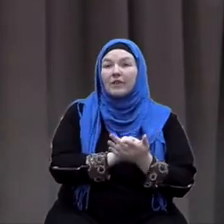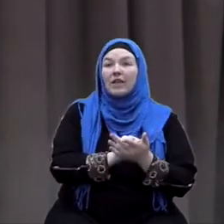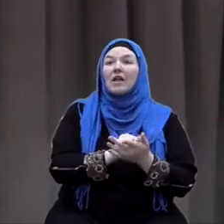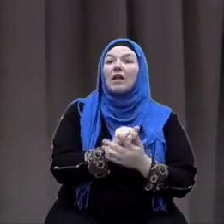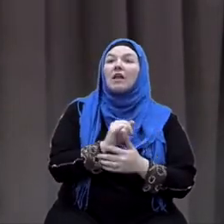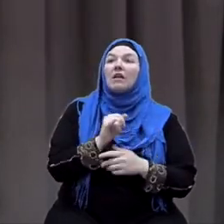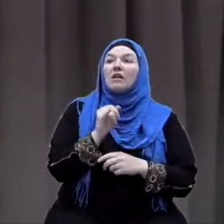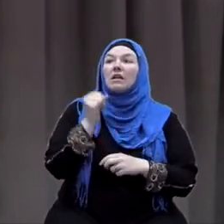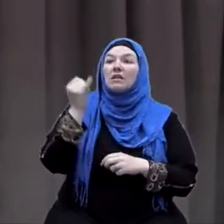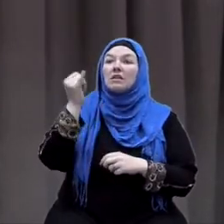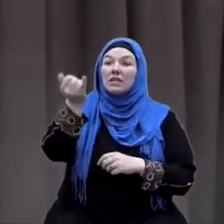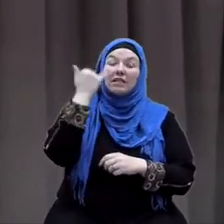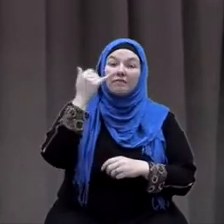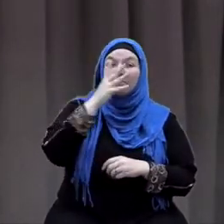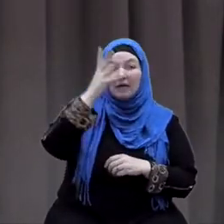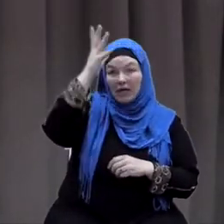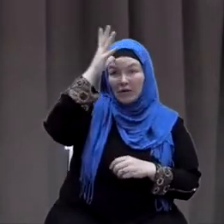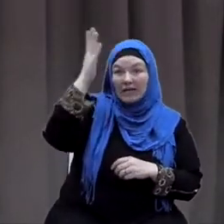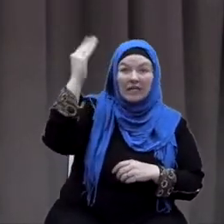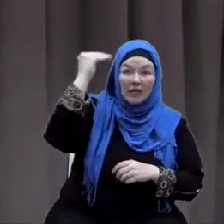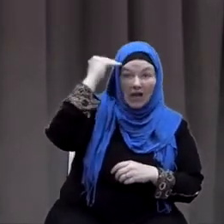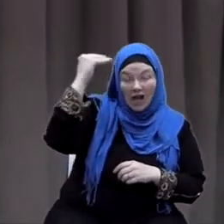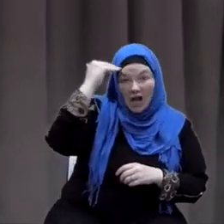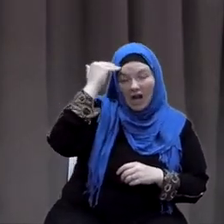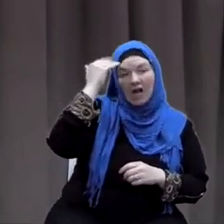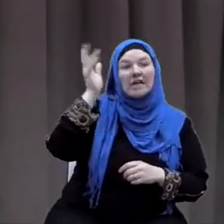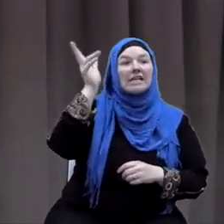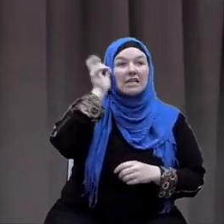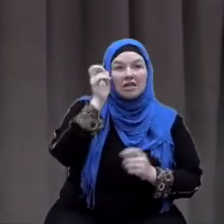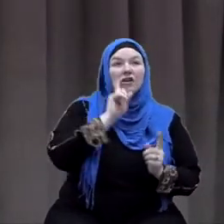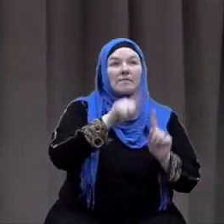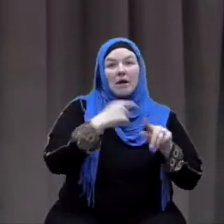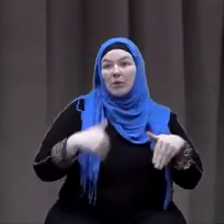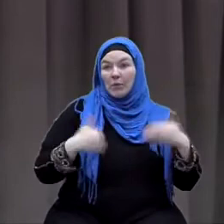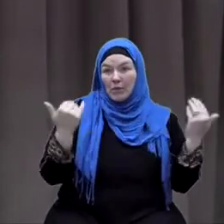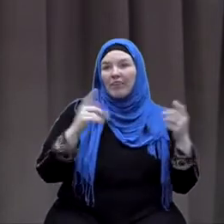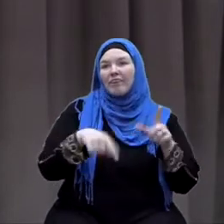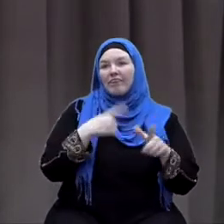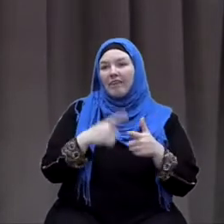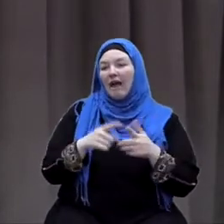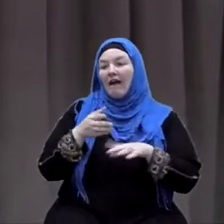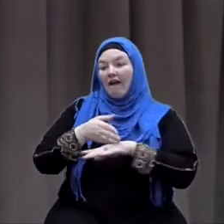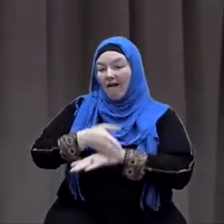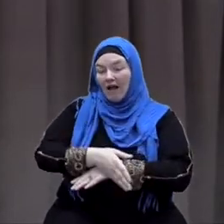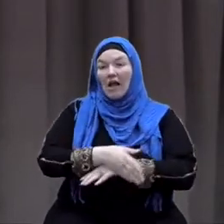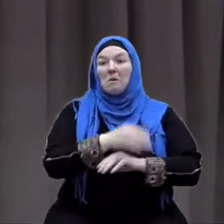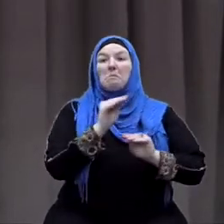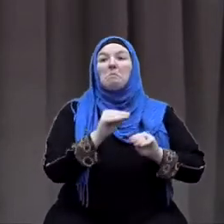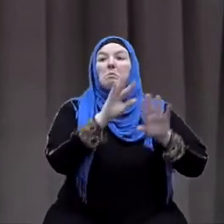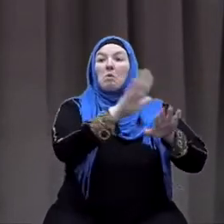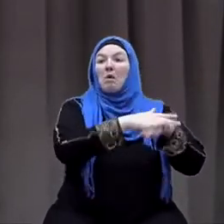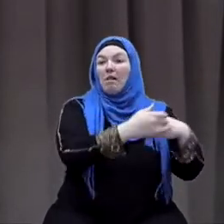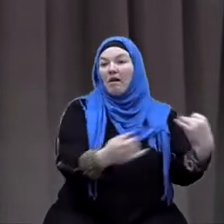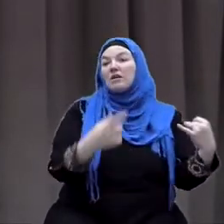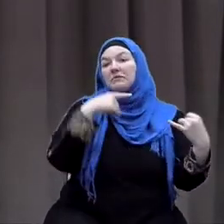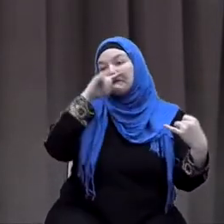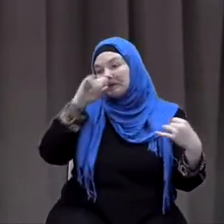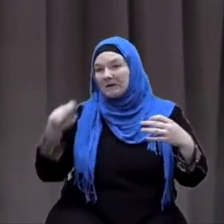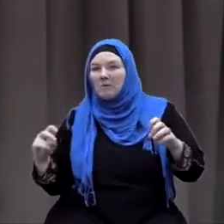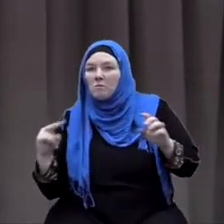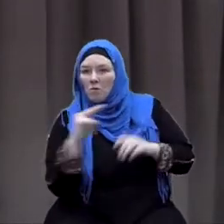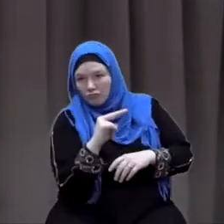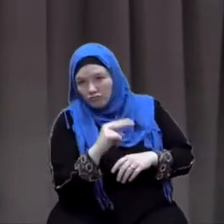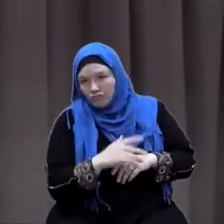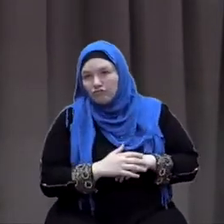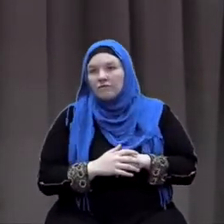will point them to this khutbah on YouTube after the Jum'ah, inshallah. So I hope that this